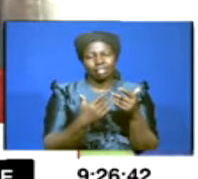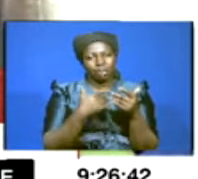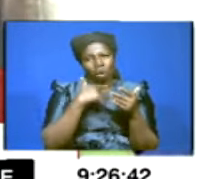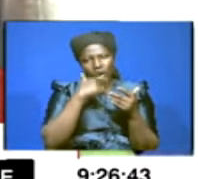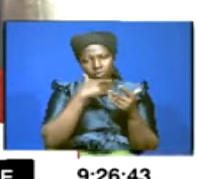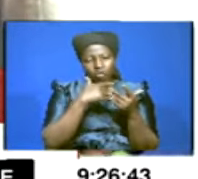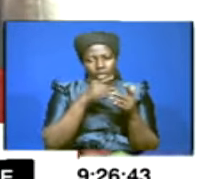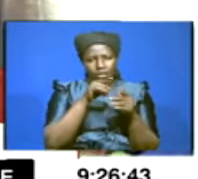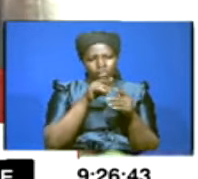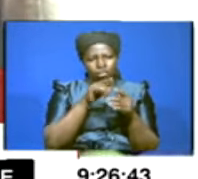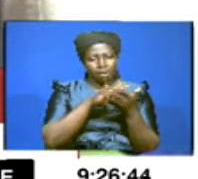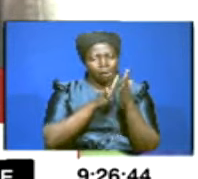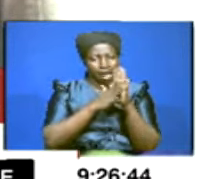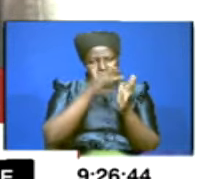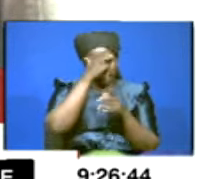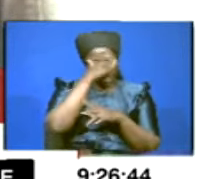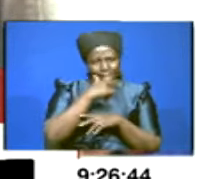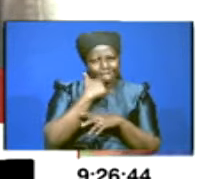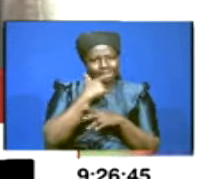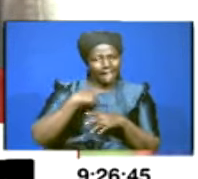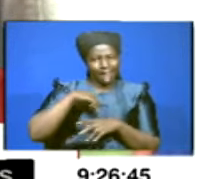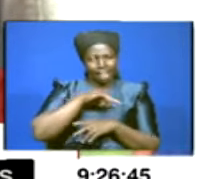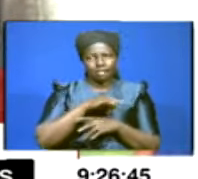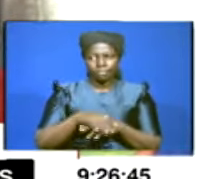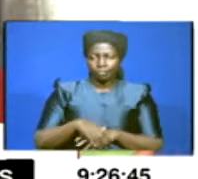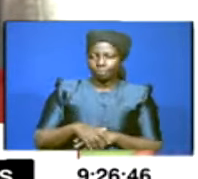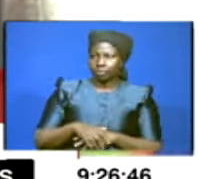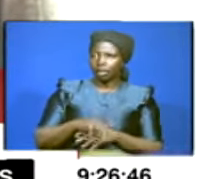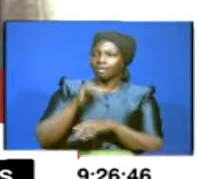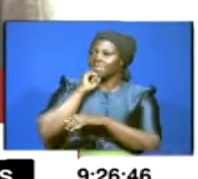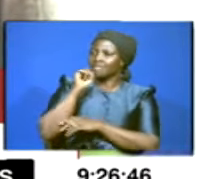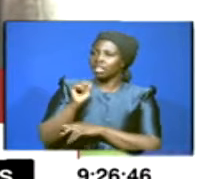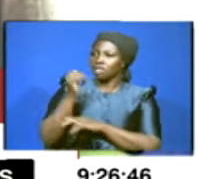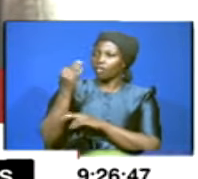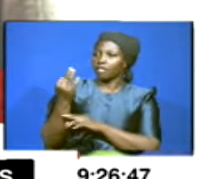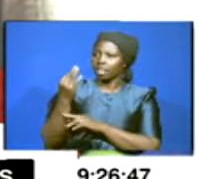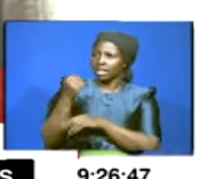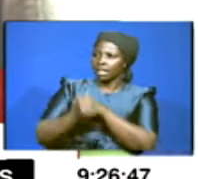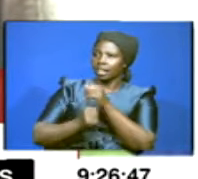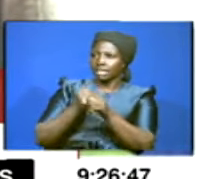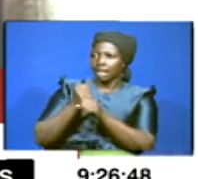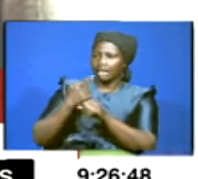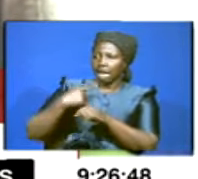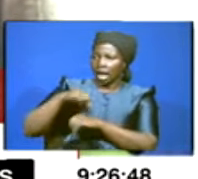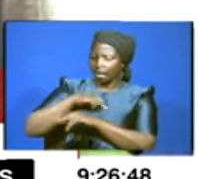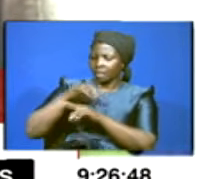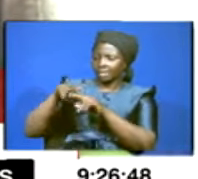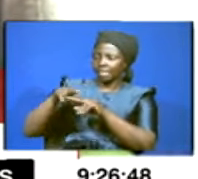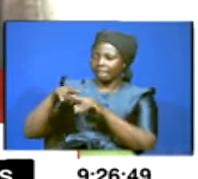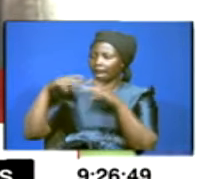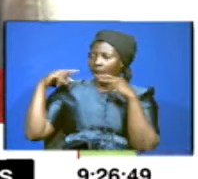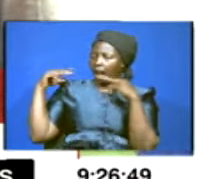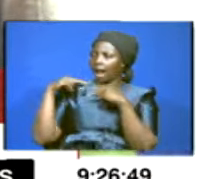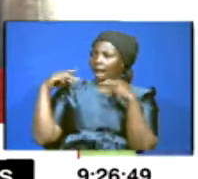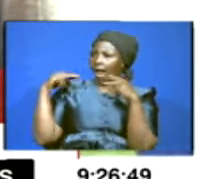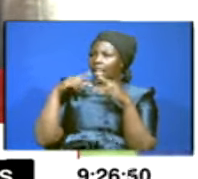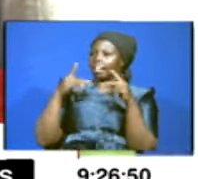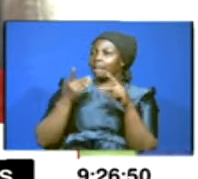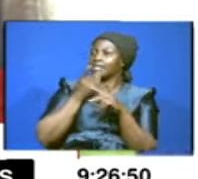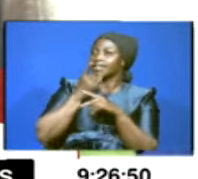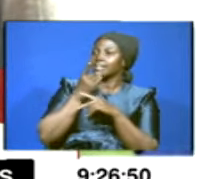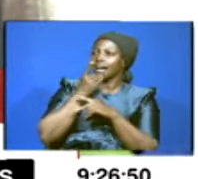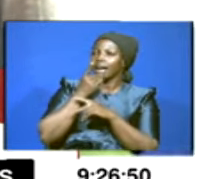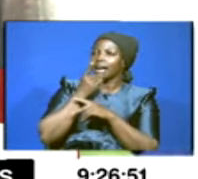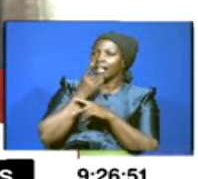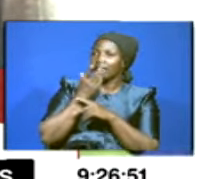of three, we were seated at the dinner table, and this is way back in Vihiga, in